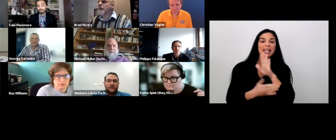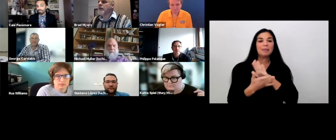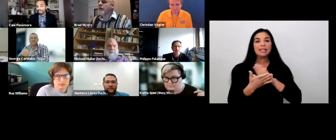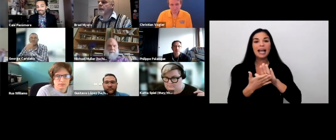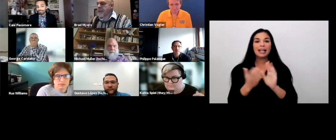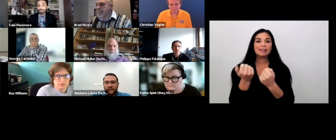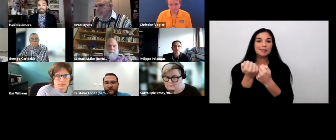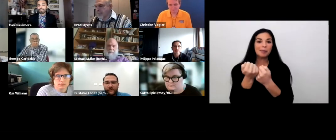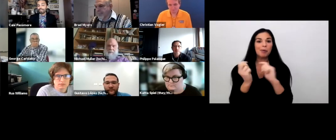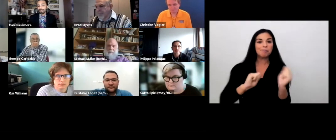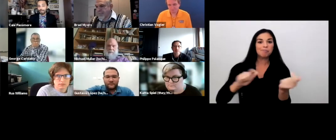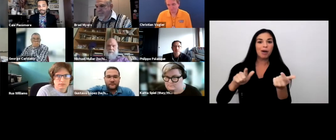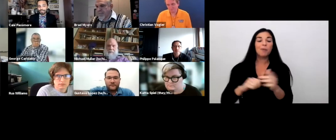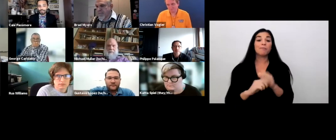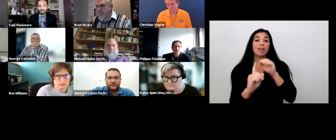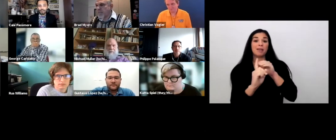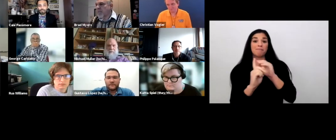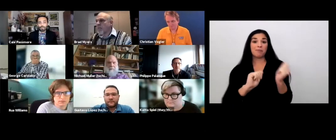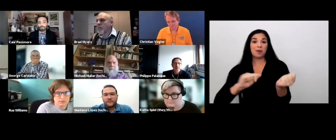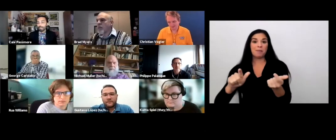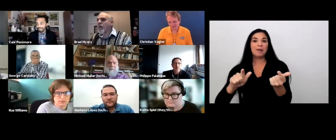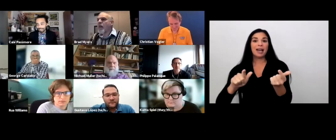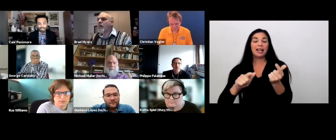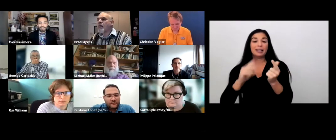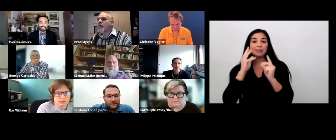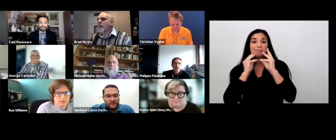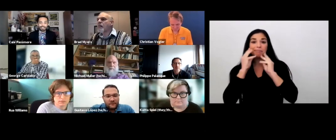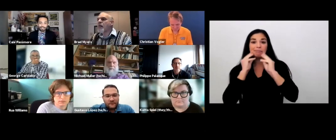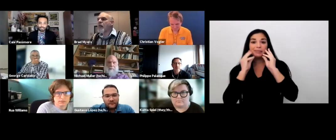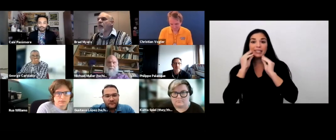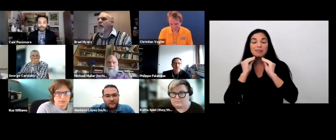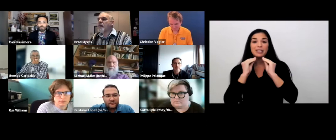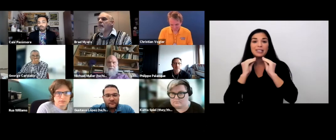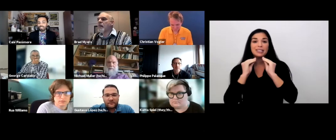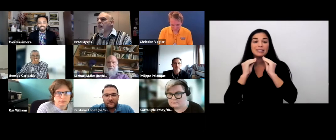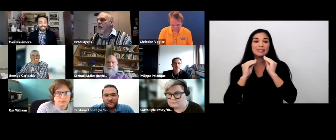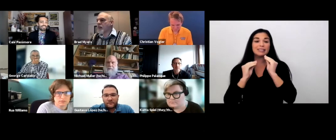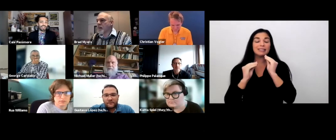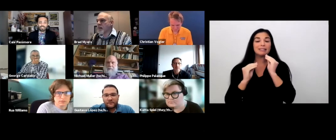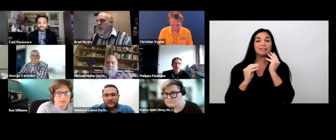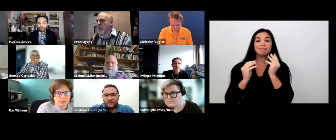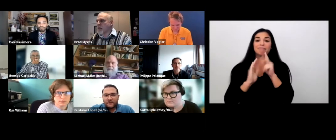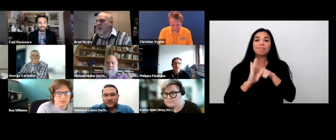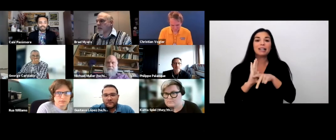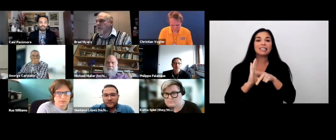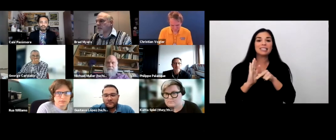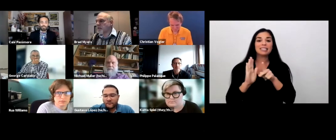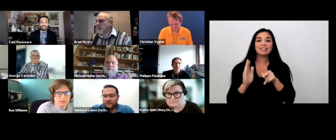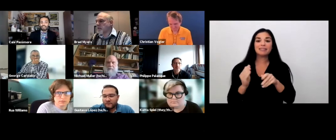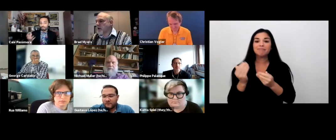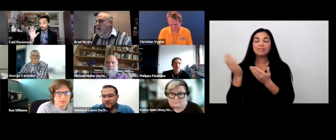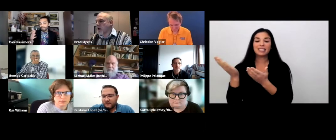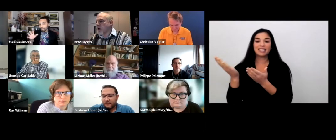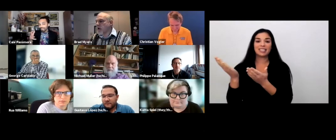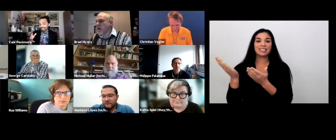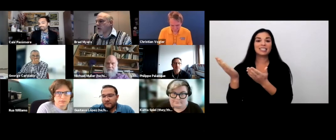as a reminder, people's lived experiences are not up for debate. Their ideas, policies, their suggestions are, and the